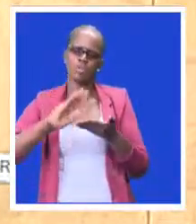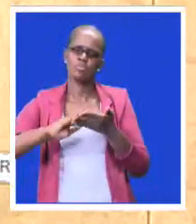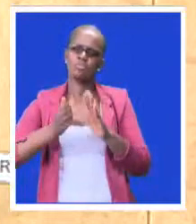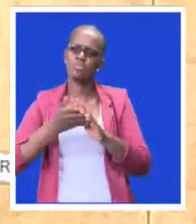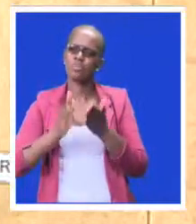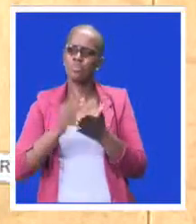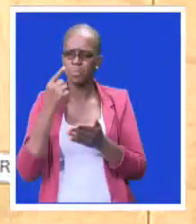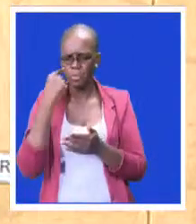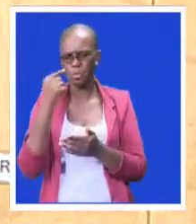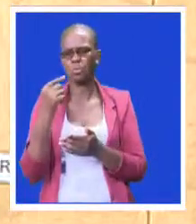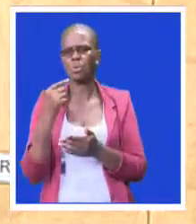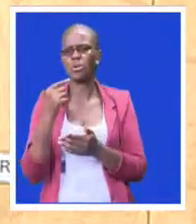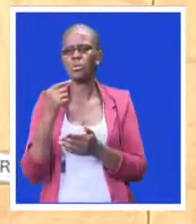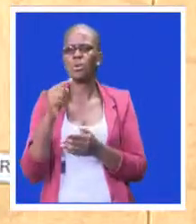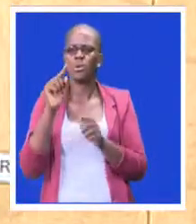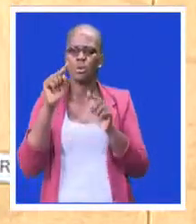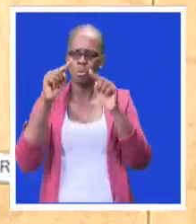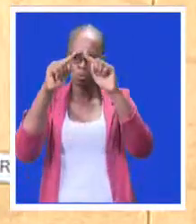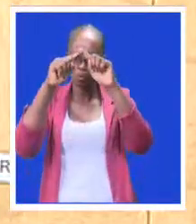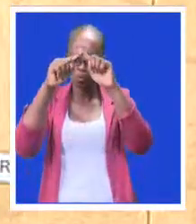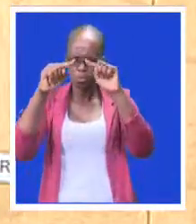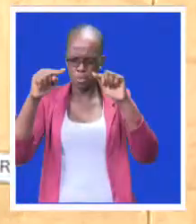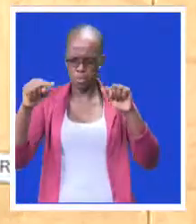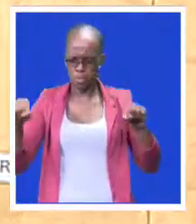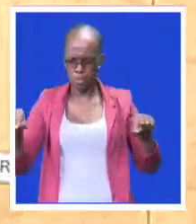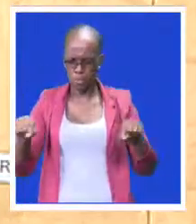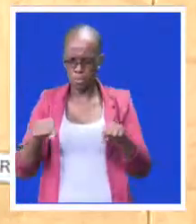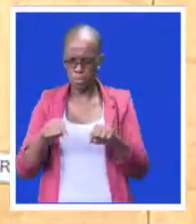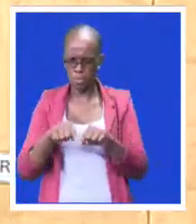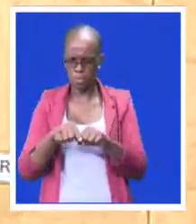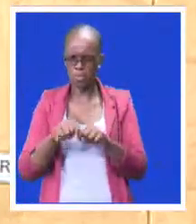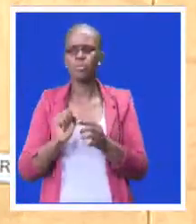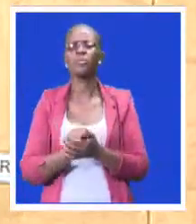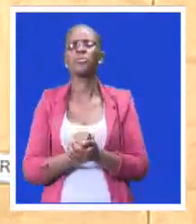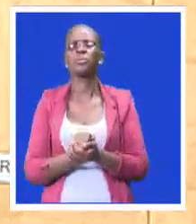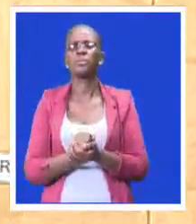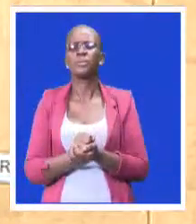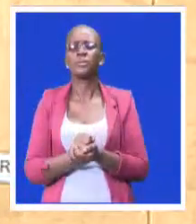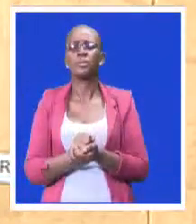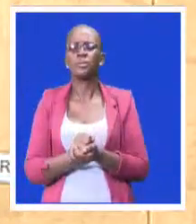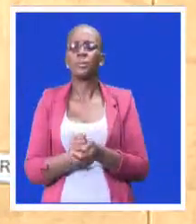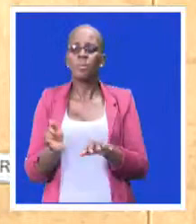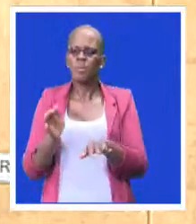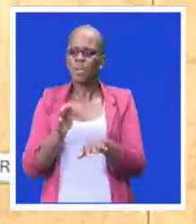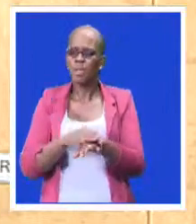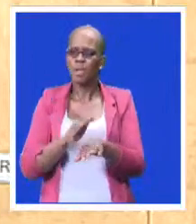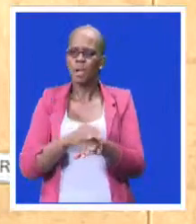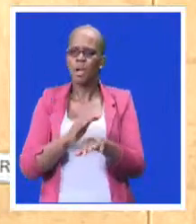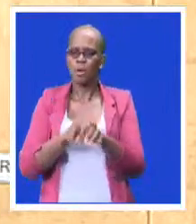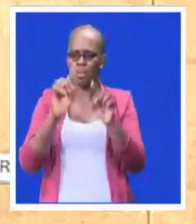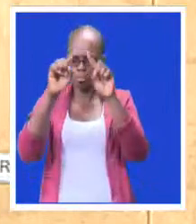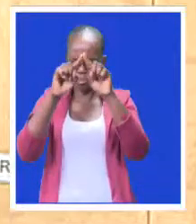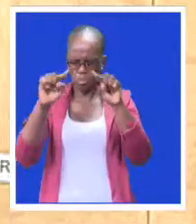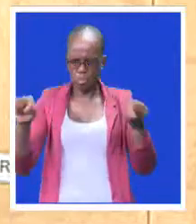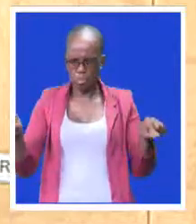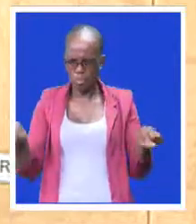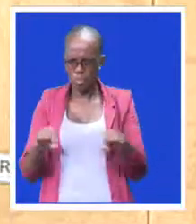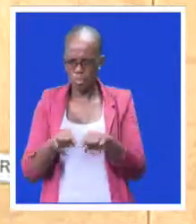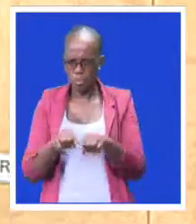triangle. This is a triangle. How is a triangle? A triangle has